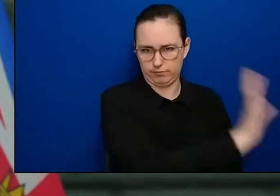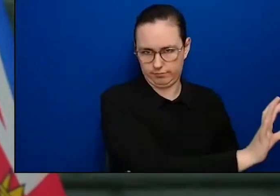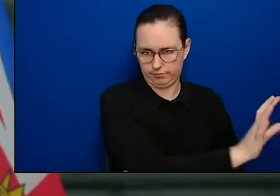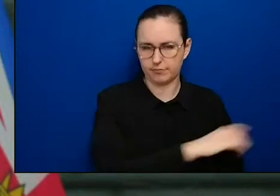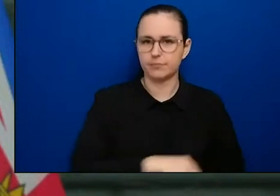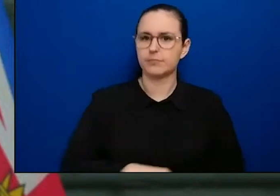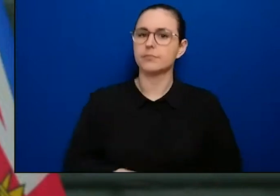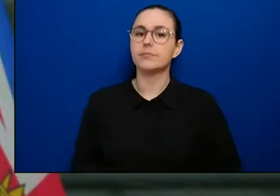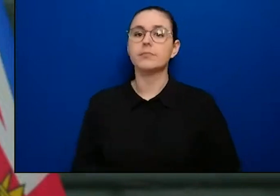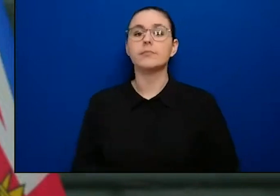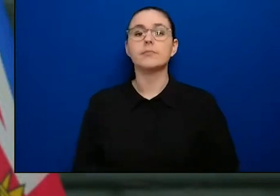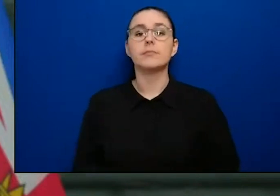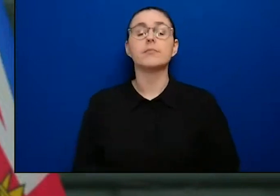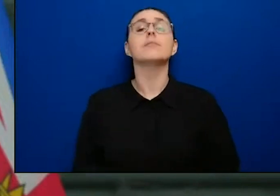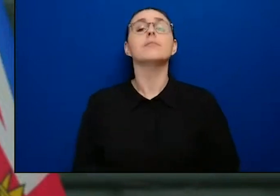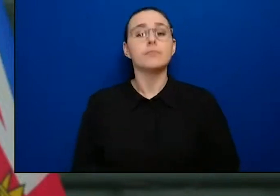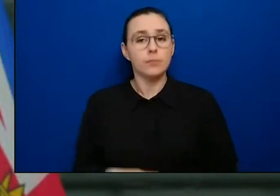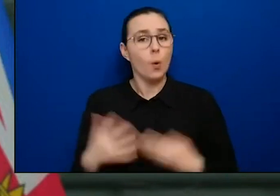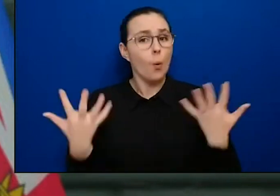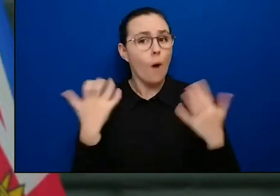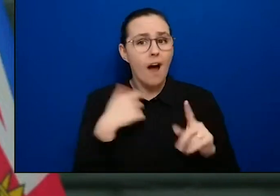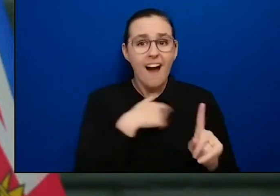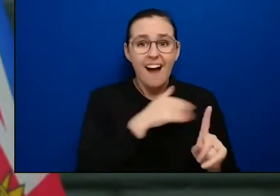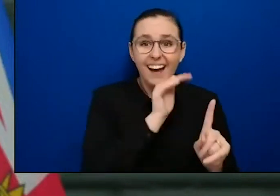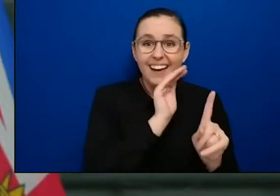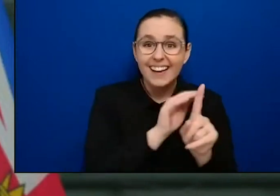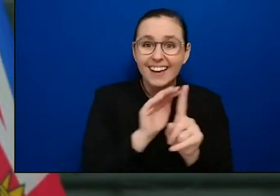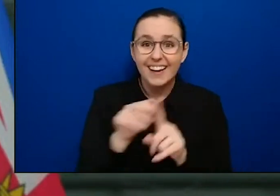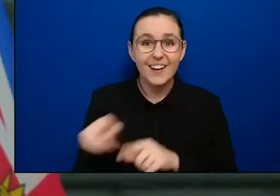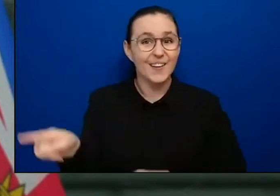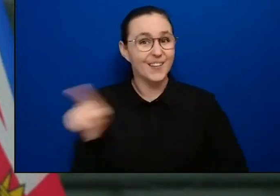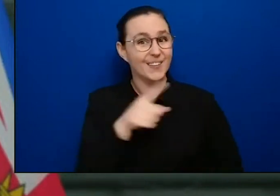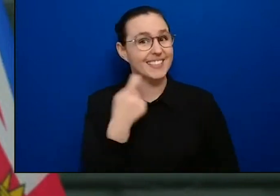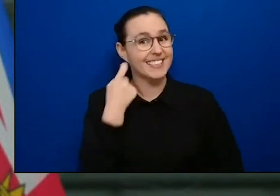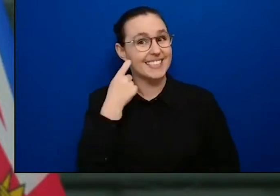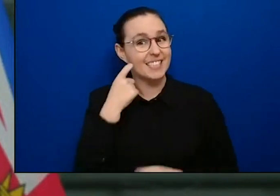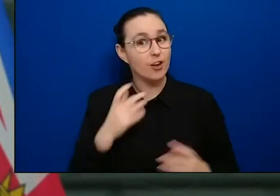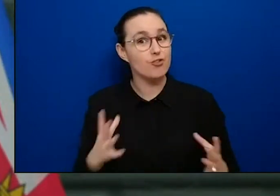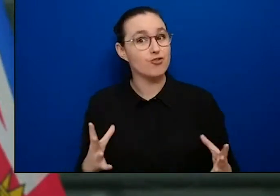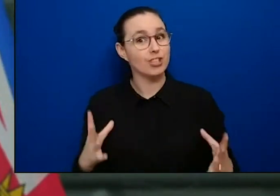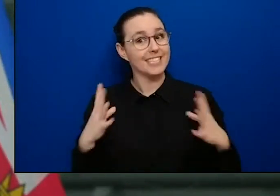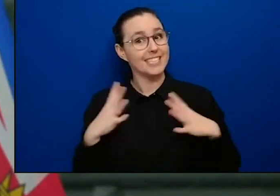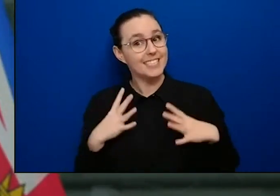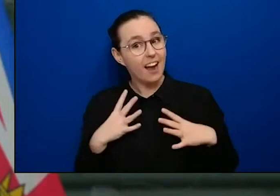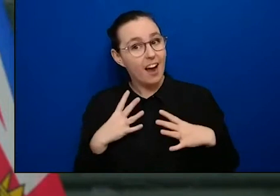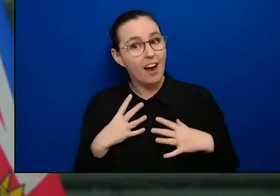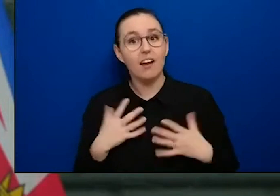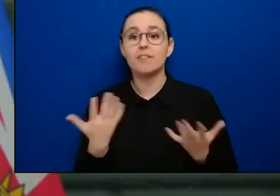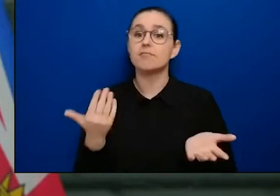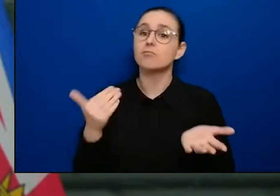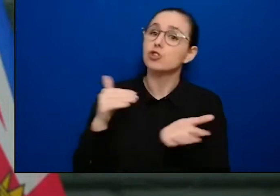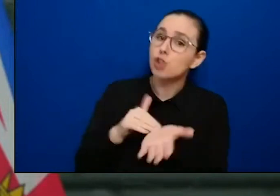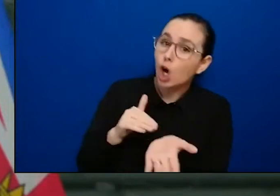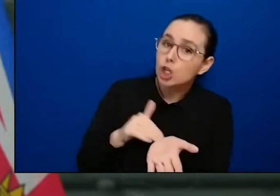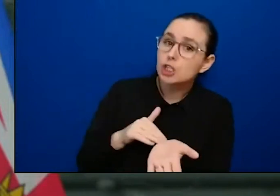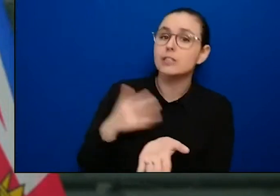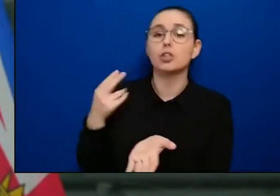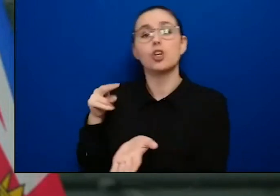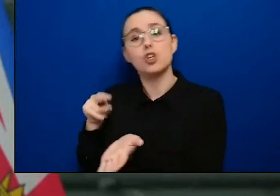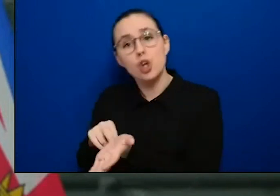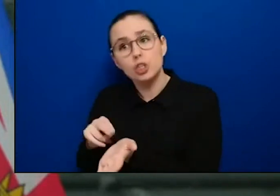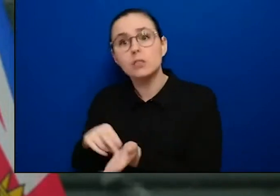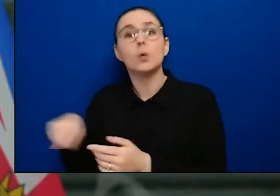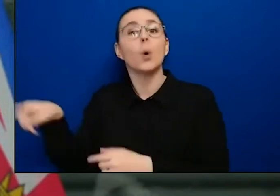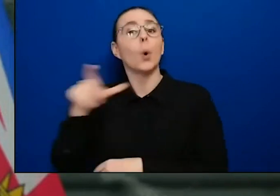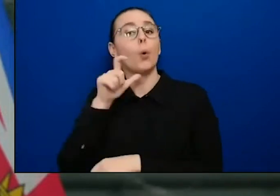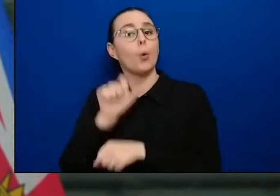out to the many recently retired doctors and nurses and other healthcare providers and other immunizers who stepped up